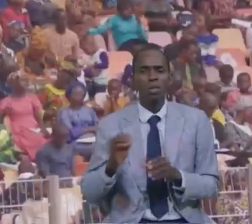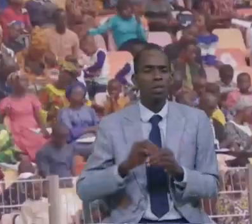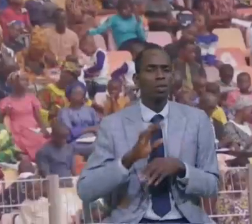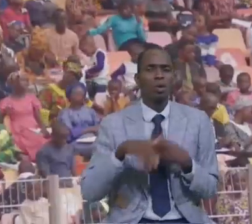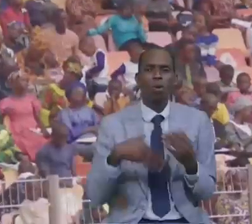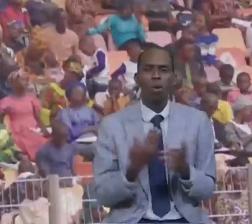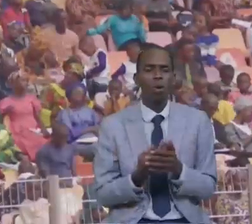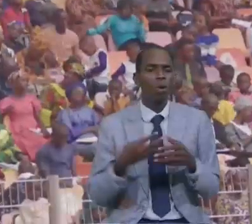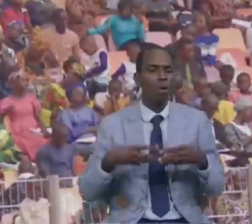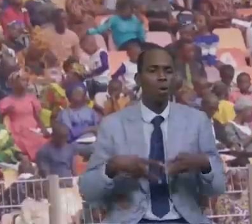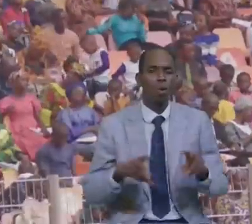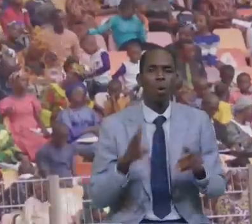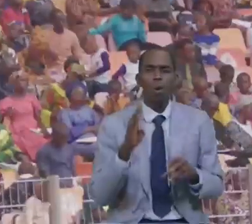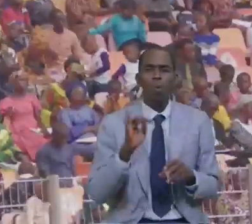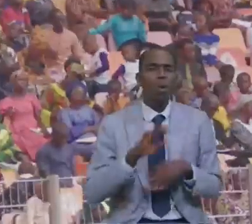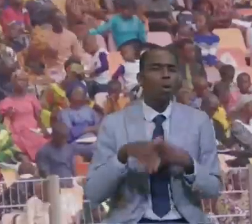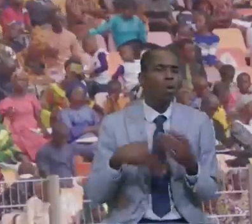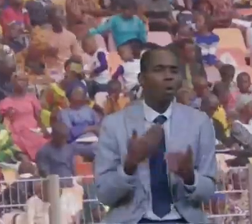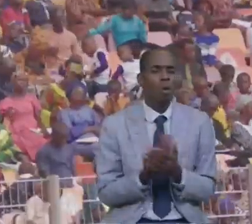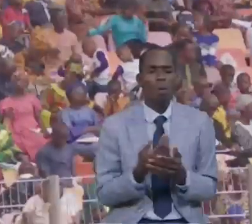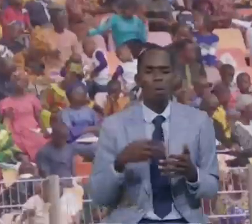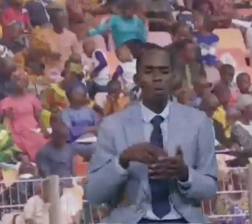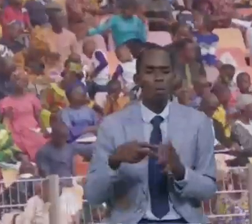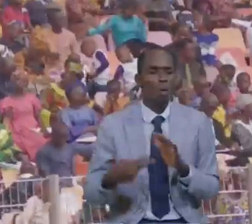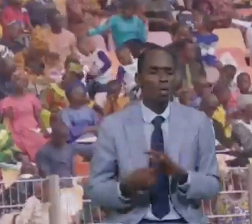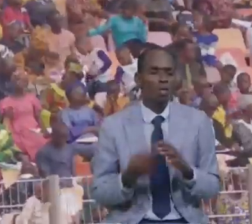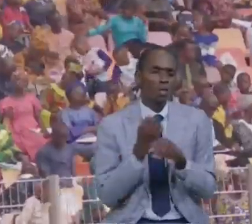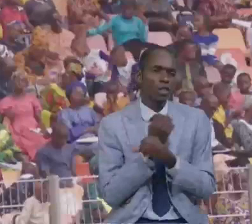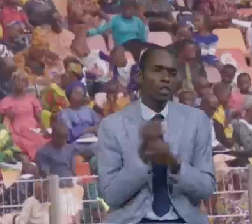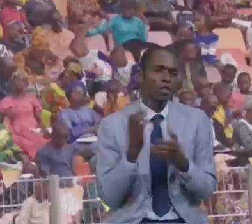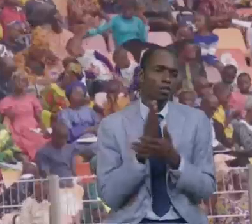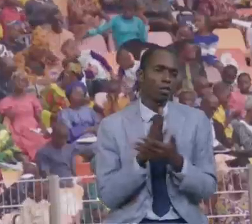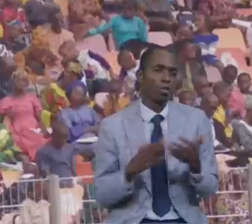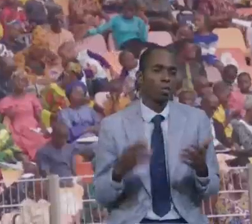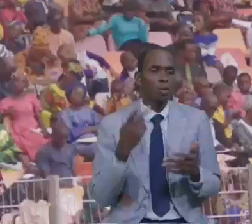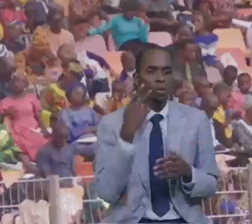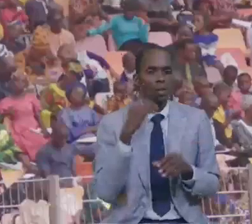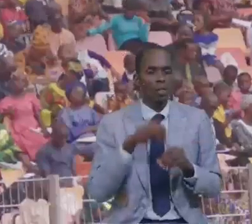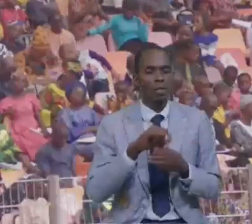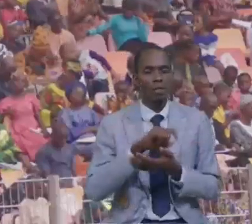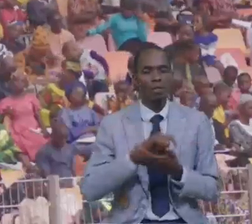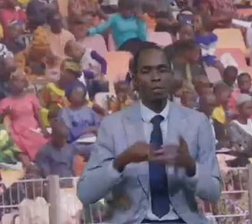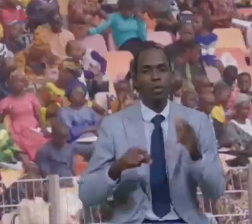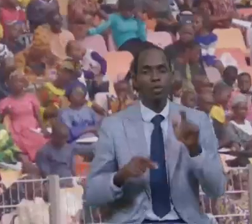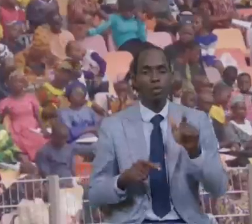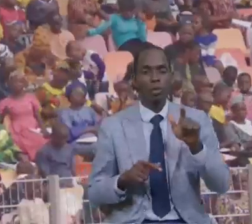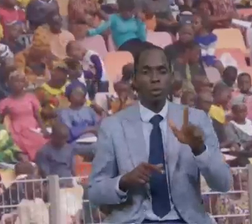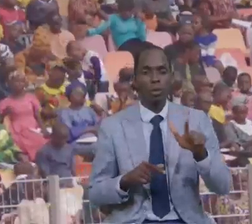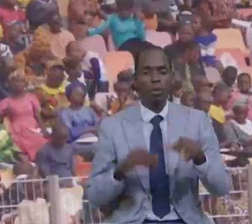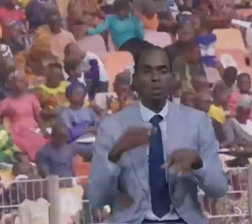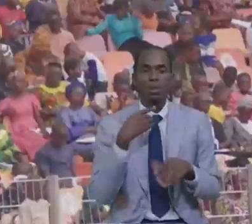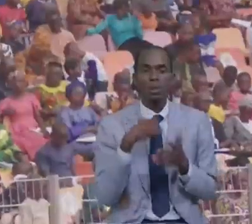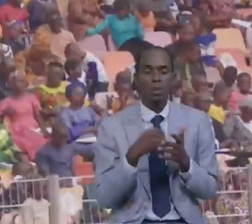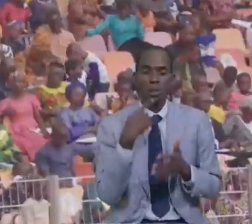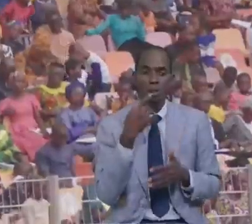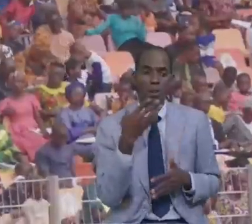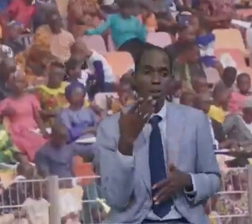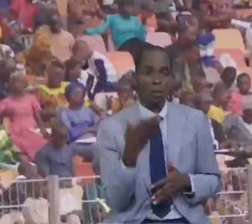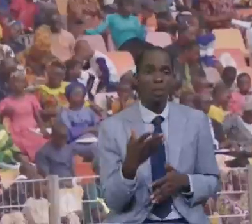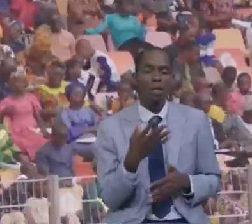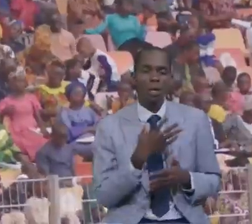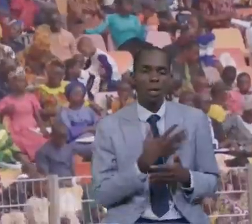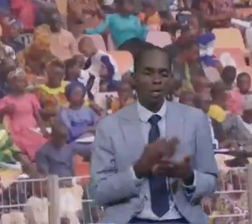it tells us, and this I do. Not only that I did it in the past today, this I